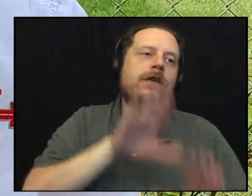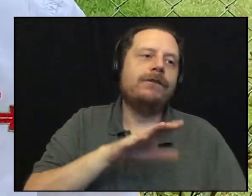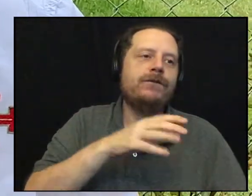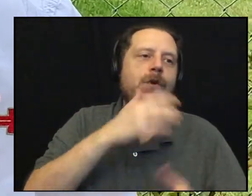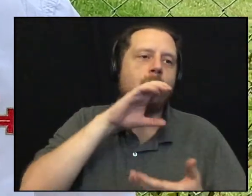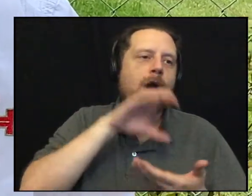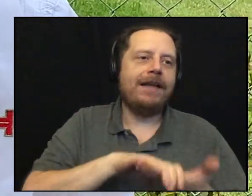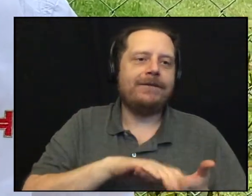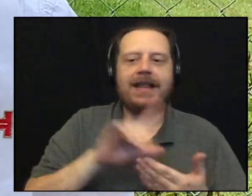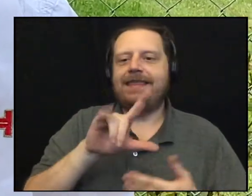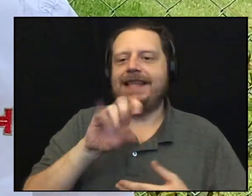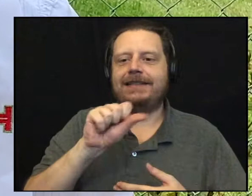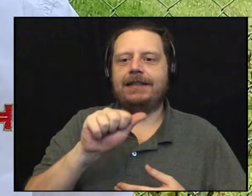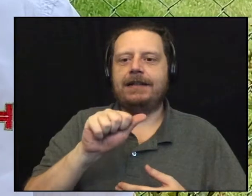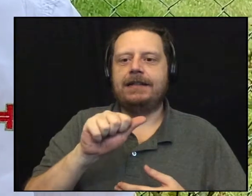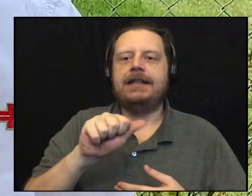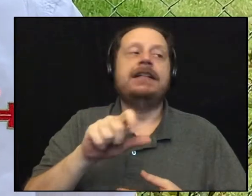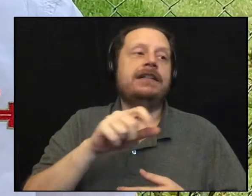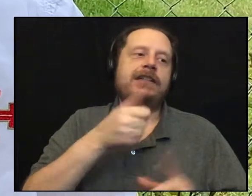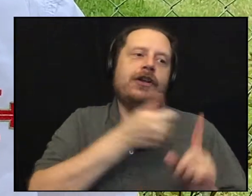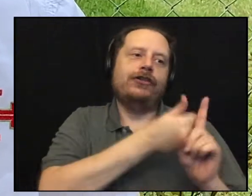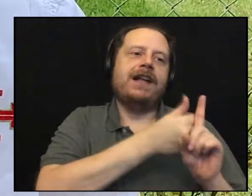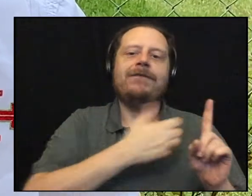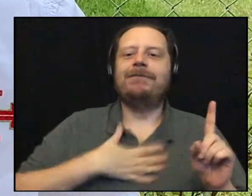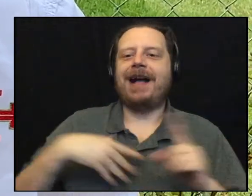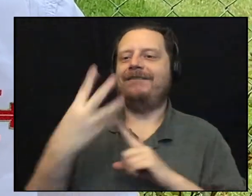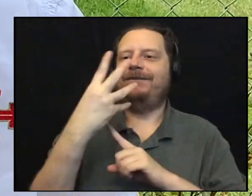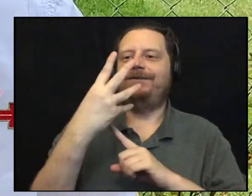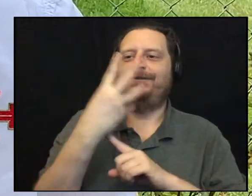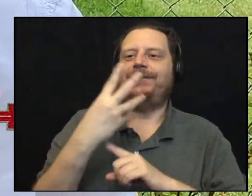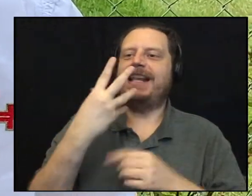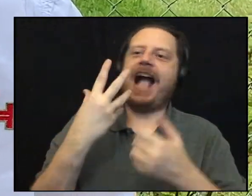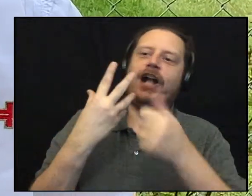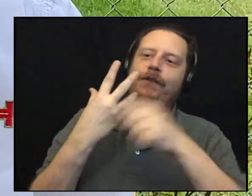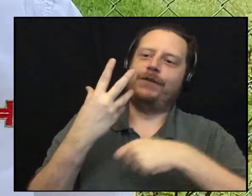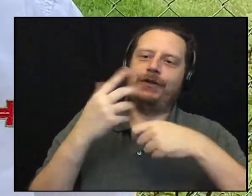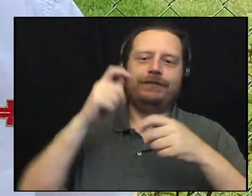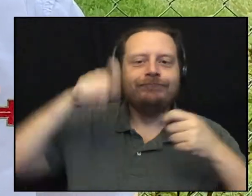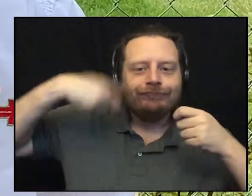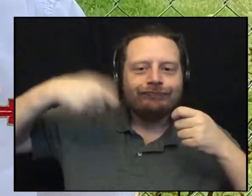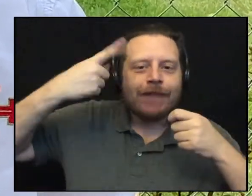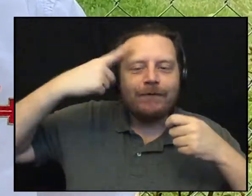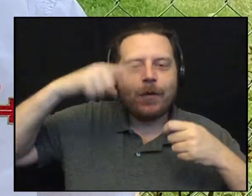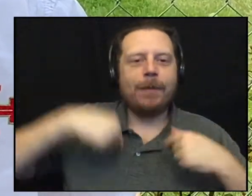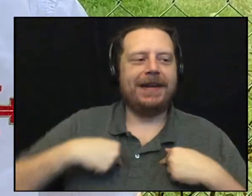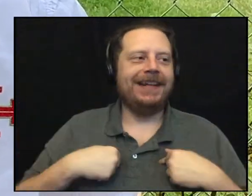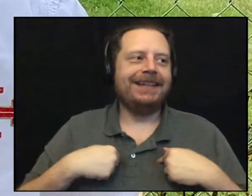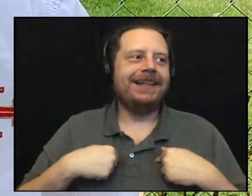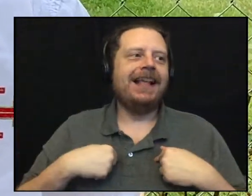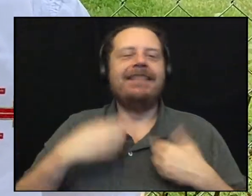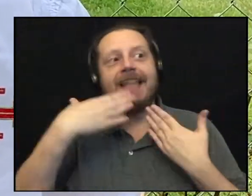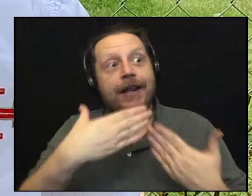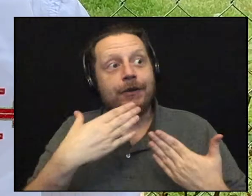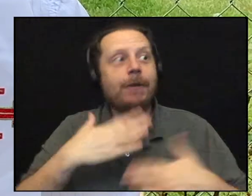serving as my videographer. Thank you, Lisa. Love you. Appreciate you doing this for me and for the Dignity community.